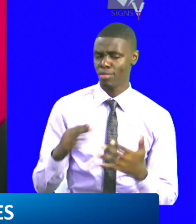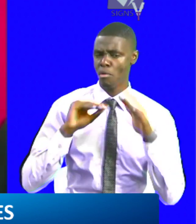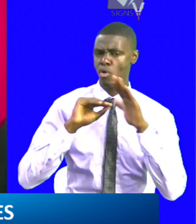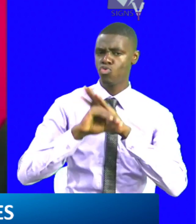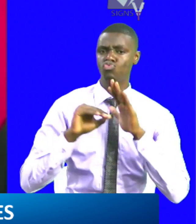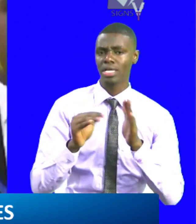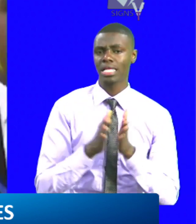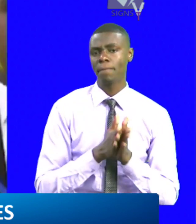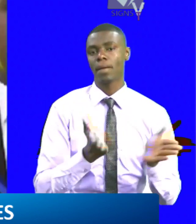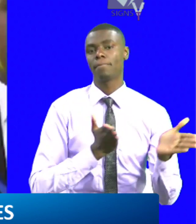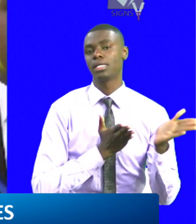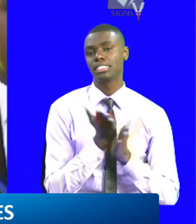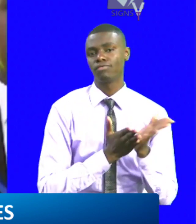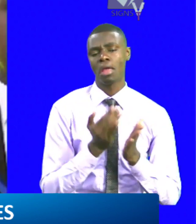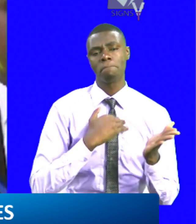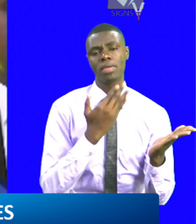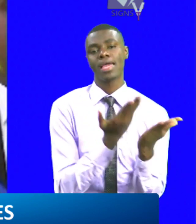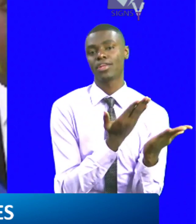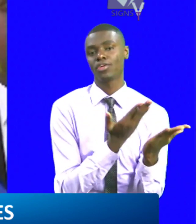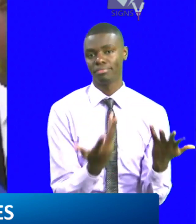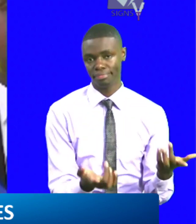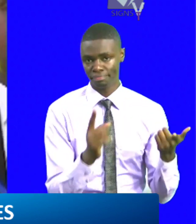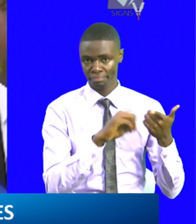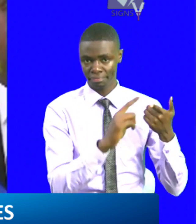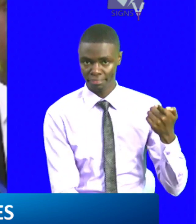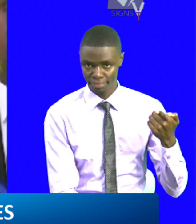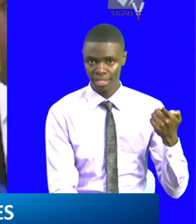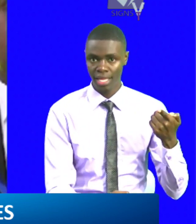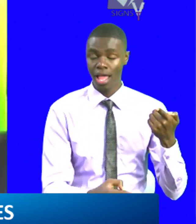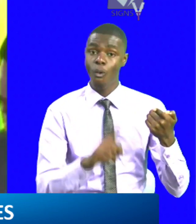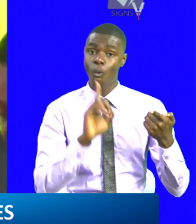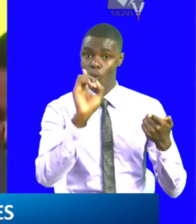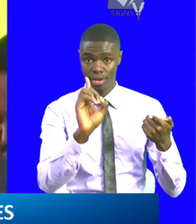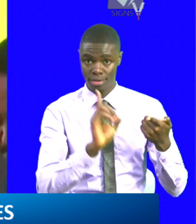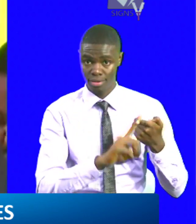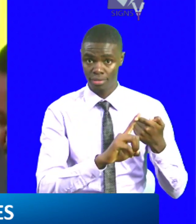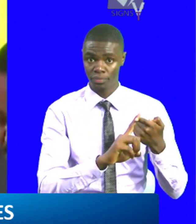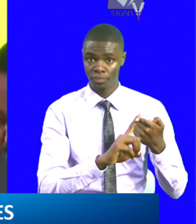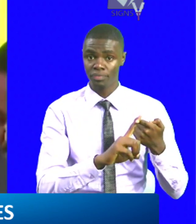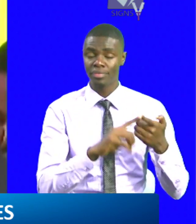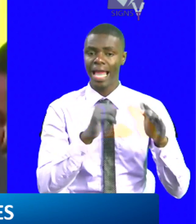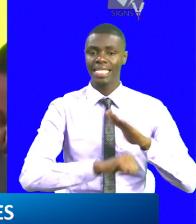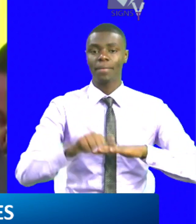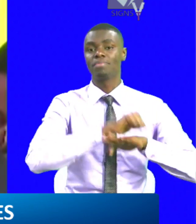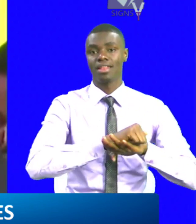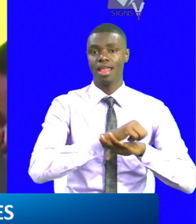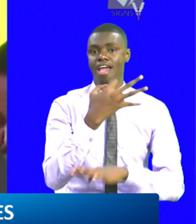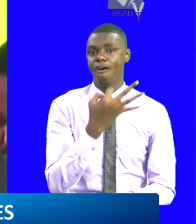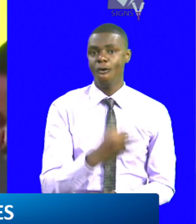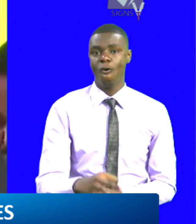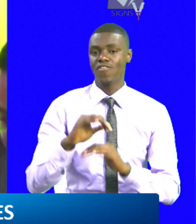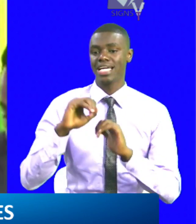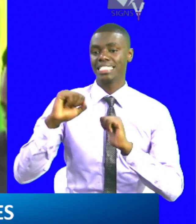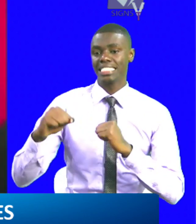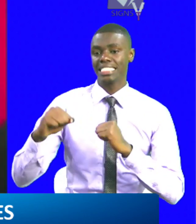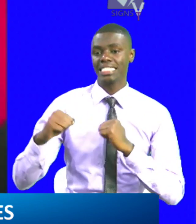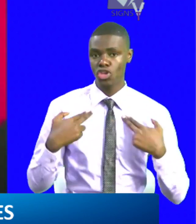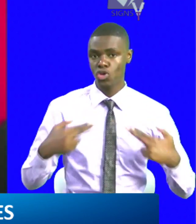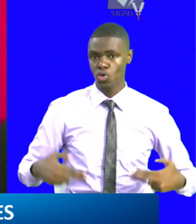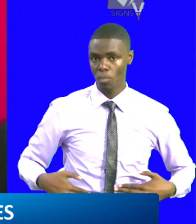alarming. The targeted interracial attacks are particularly concerning as they